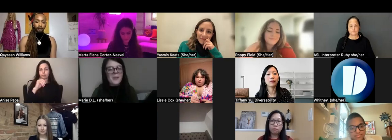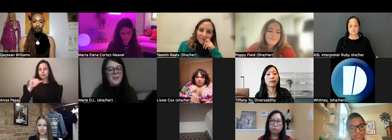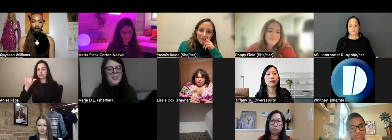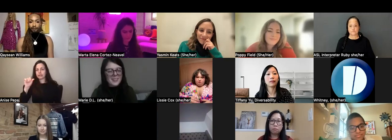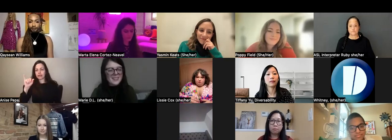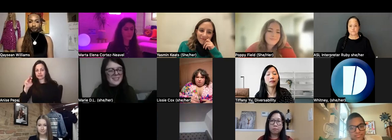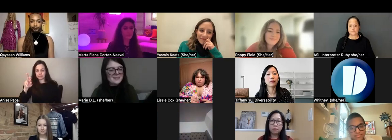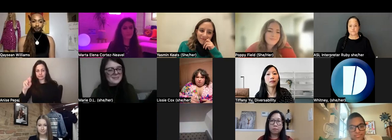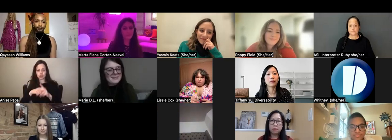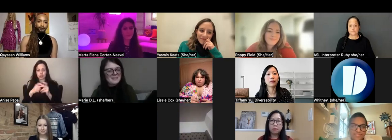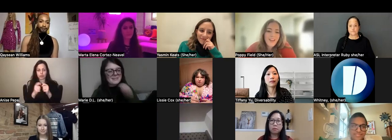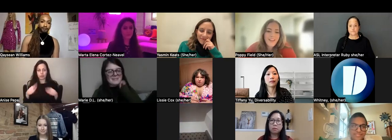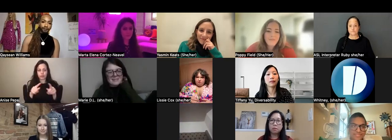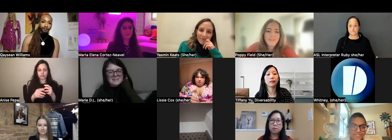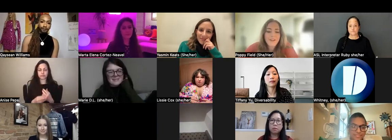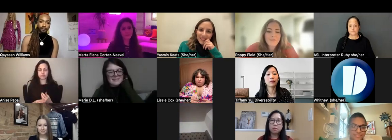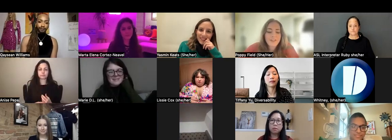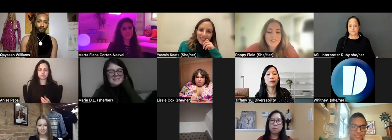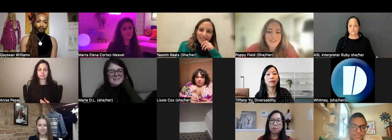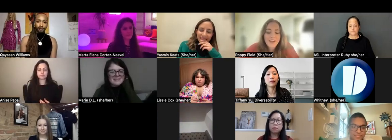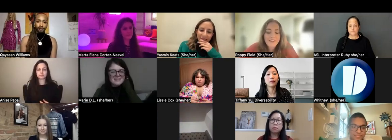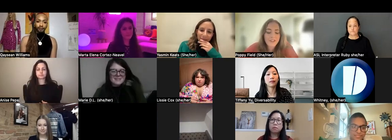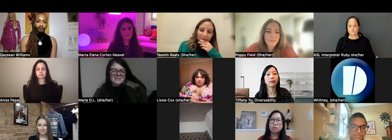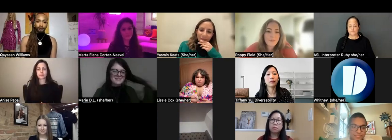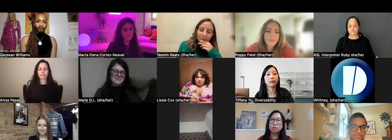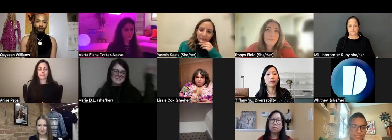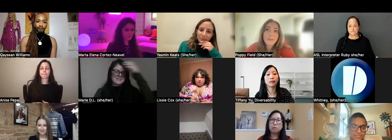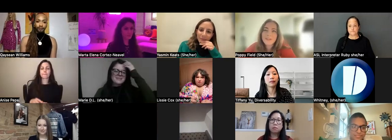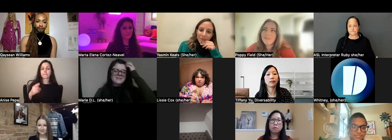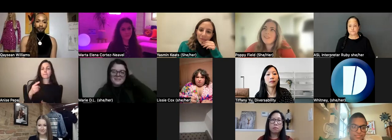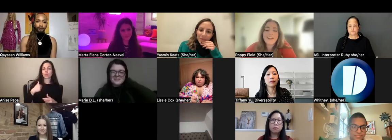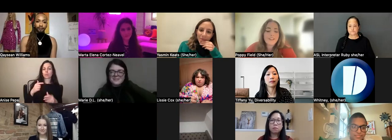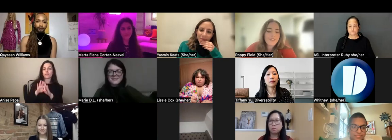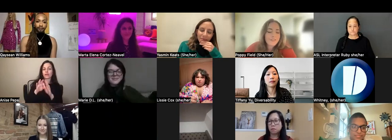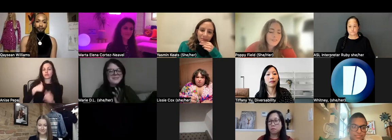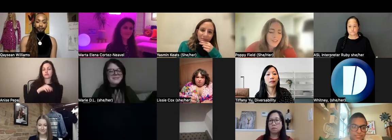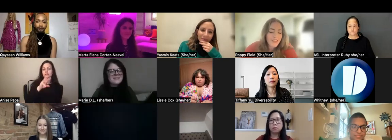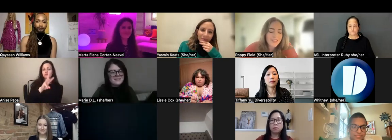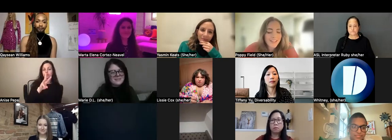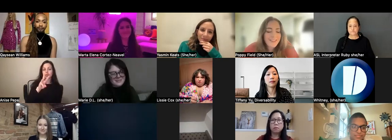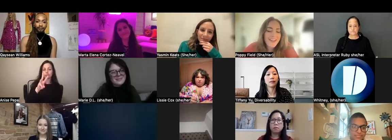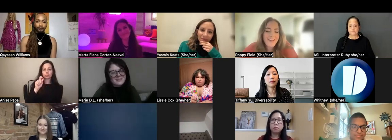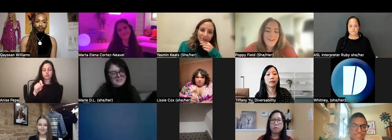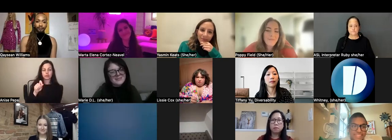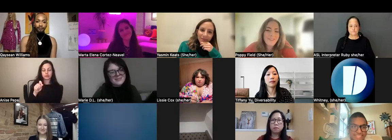both. Hi, well, you can check us out at www. I don't know if that's still a thing